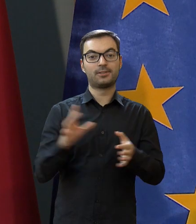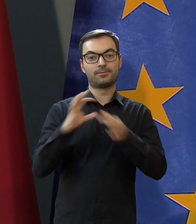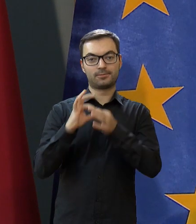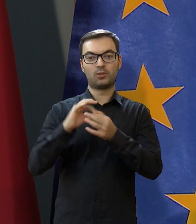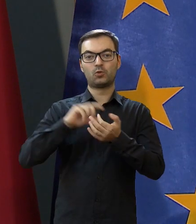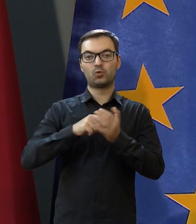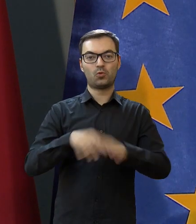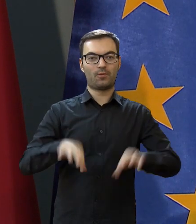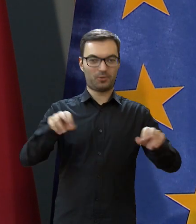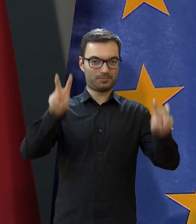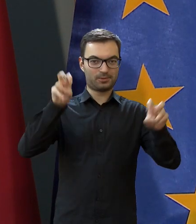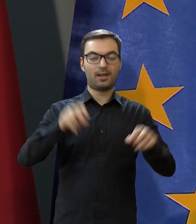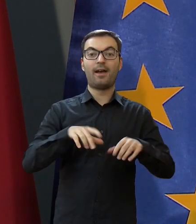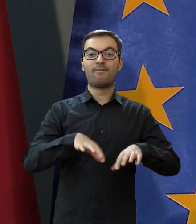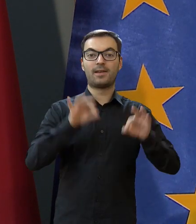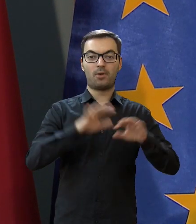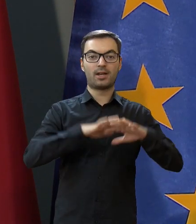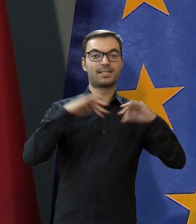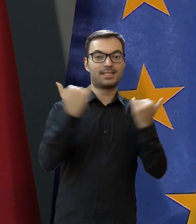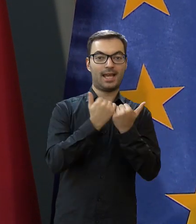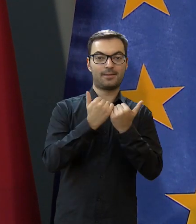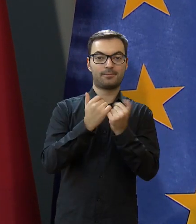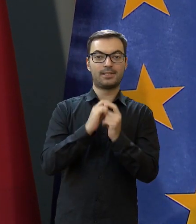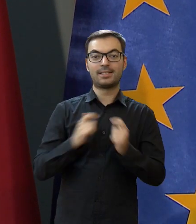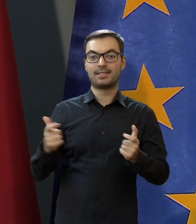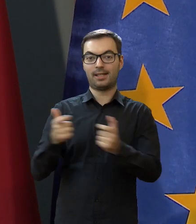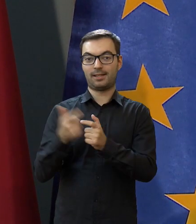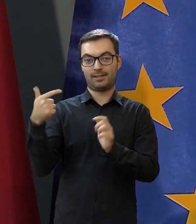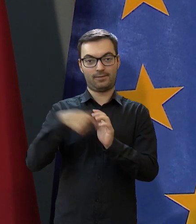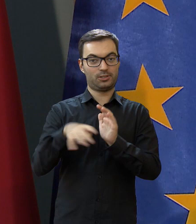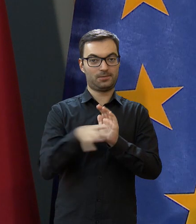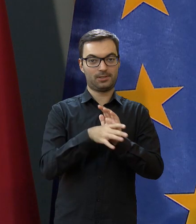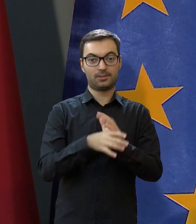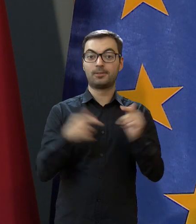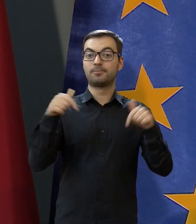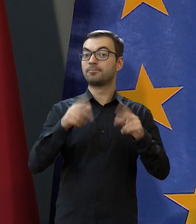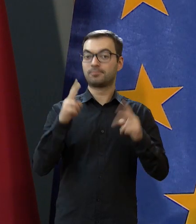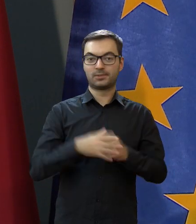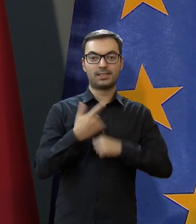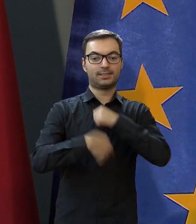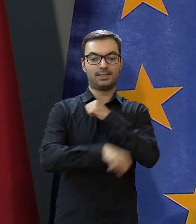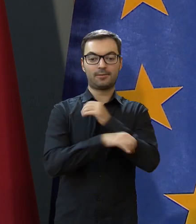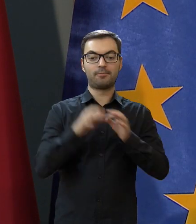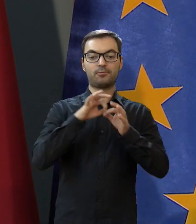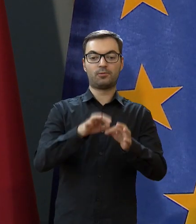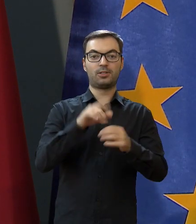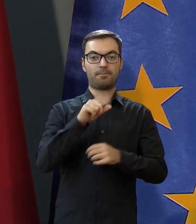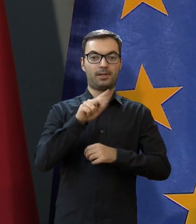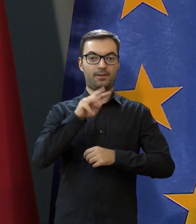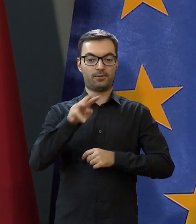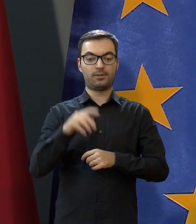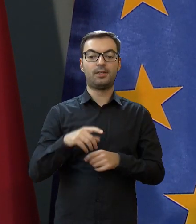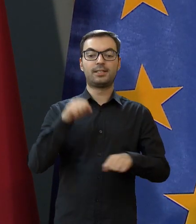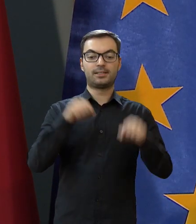all to the second Sunday conference in the Electoral Studio of the NEC. The conference